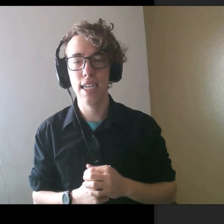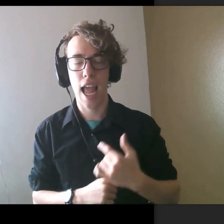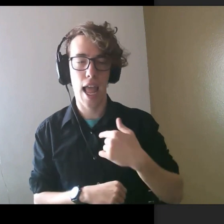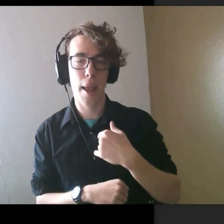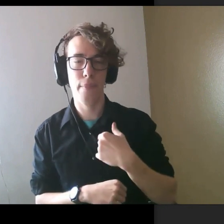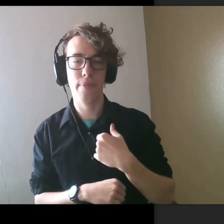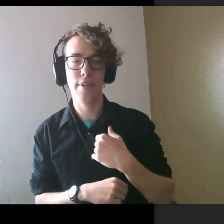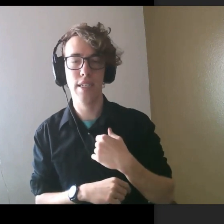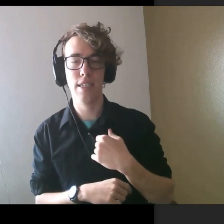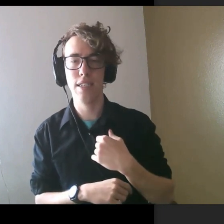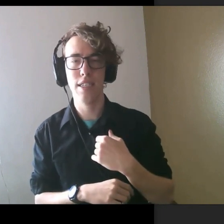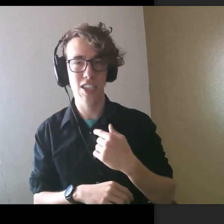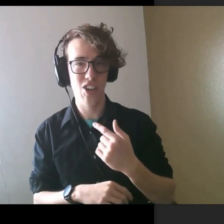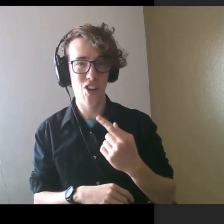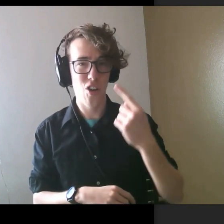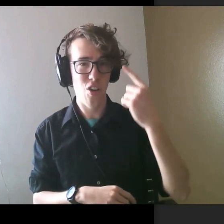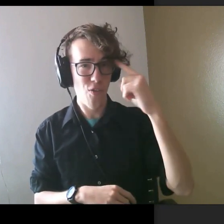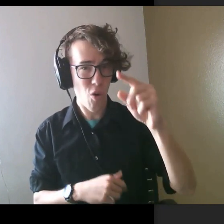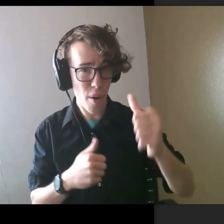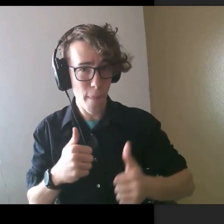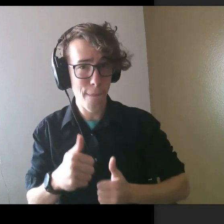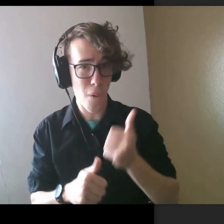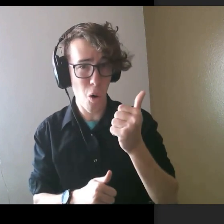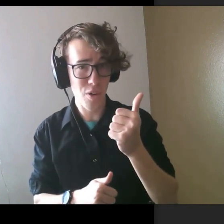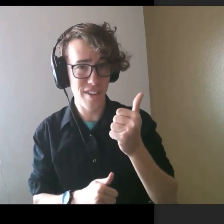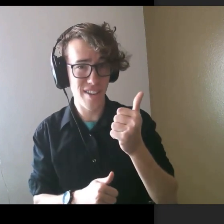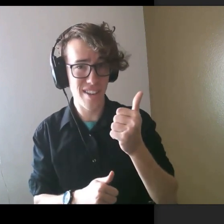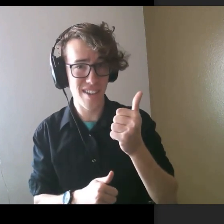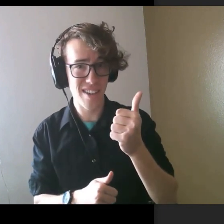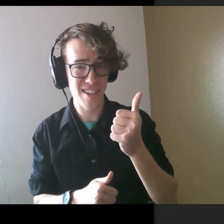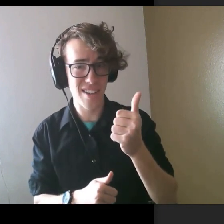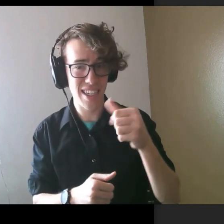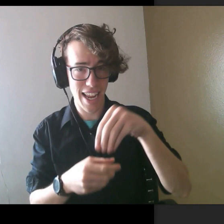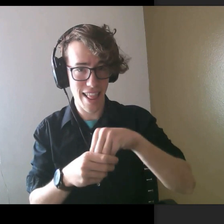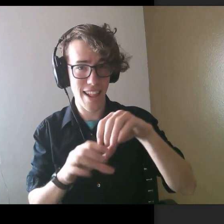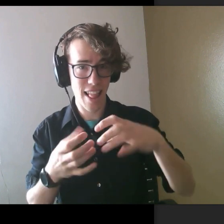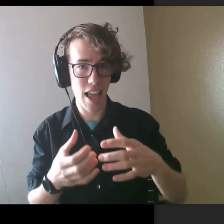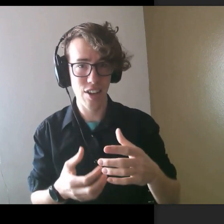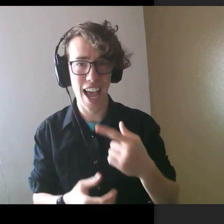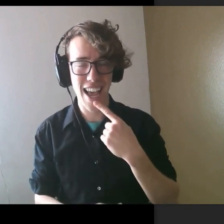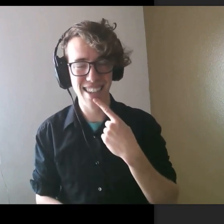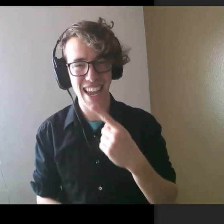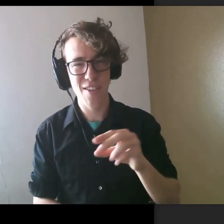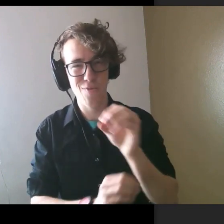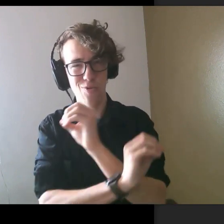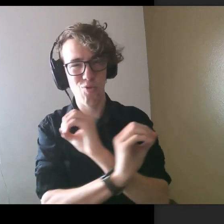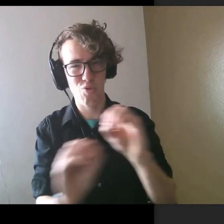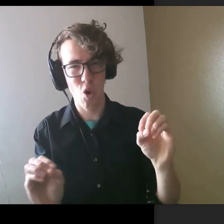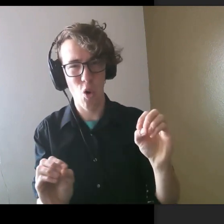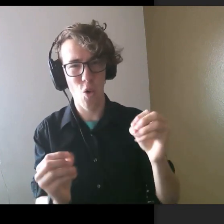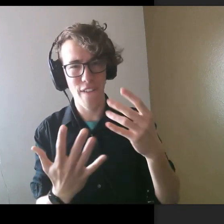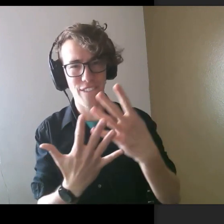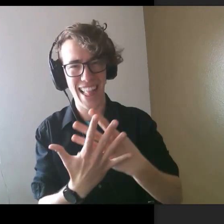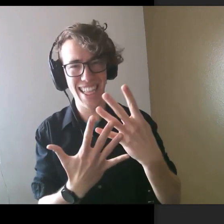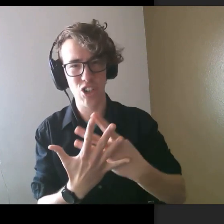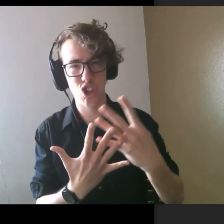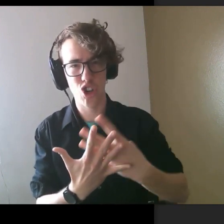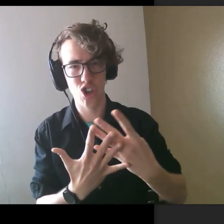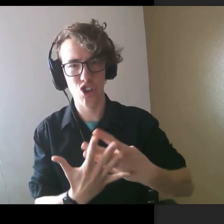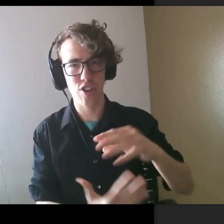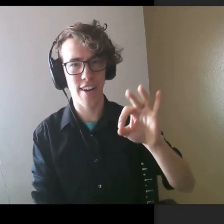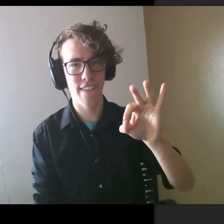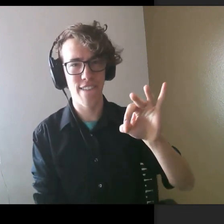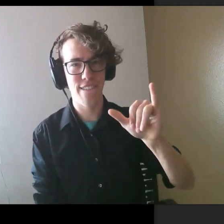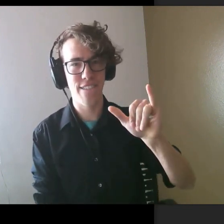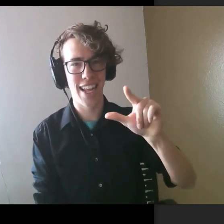say no filters for most of the stuff in this class, but in the filters, there is the option to do black and white. So if you do